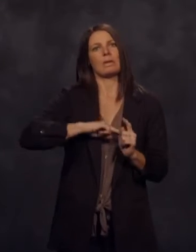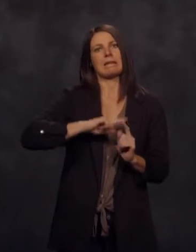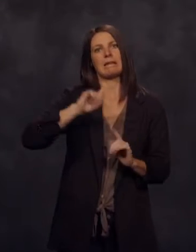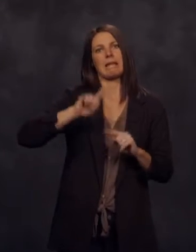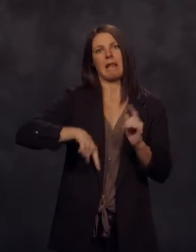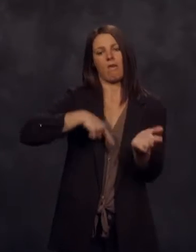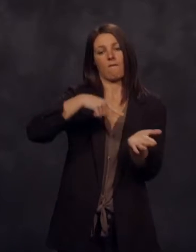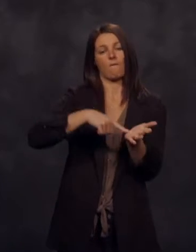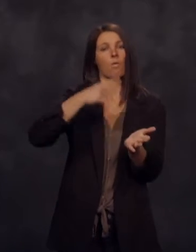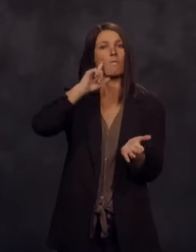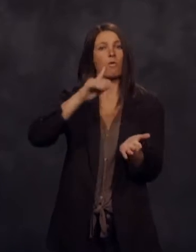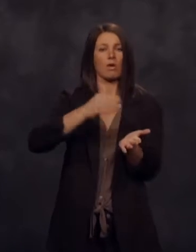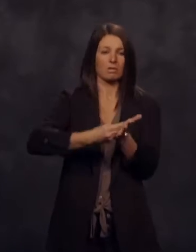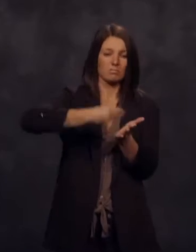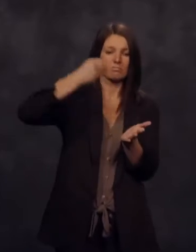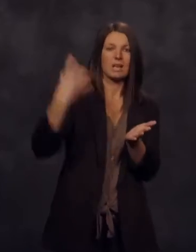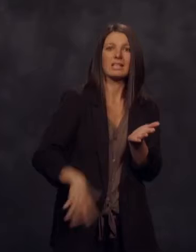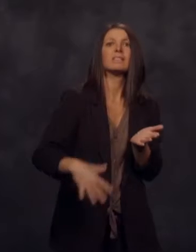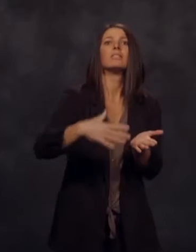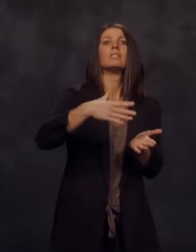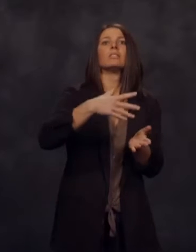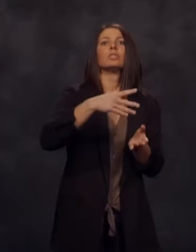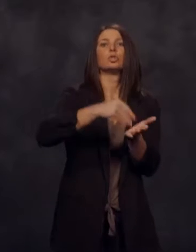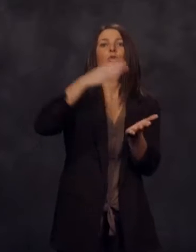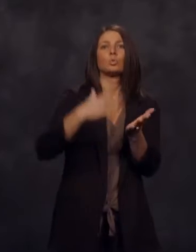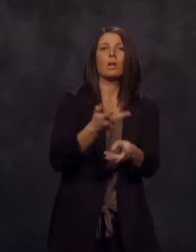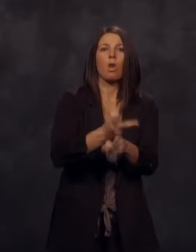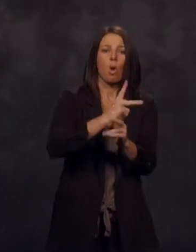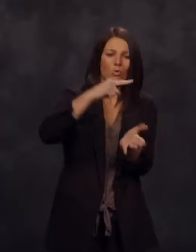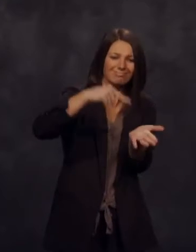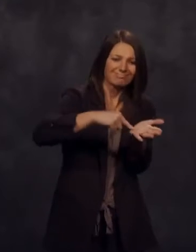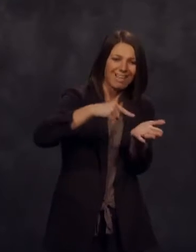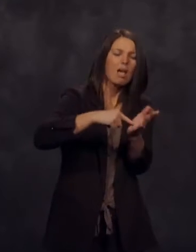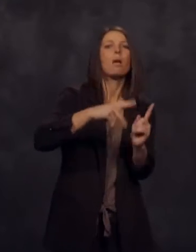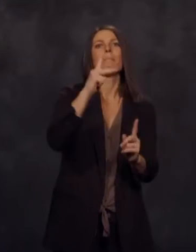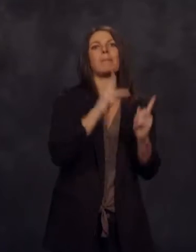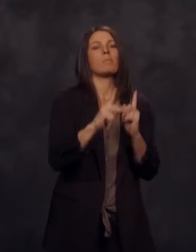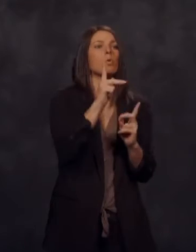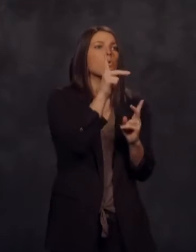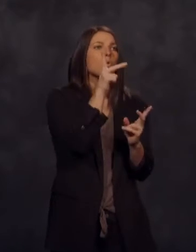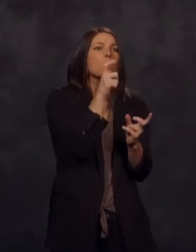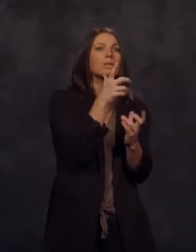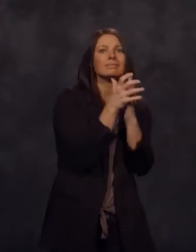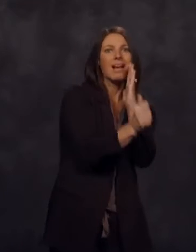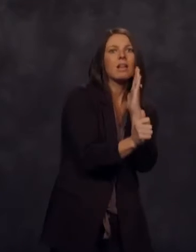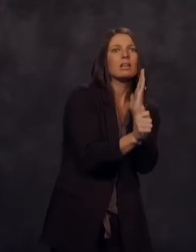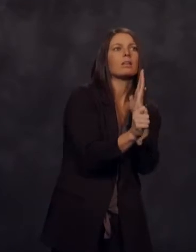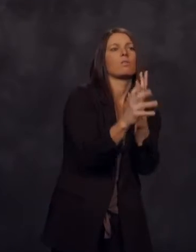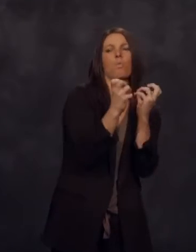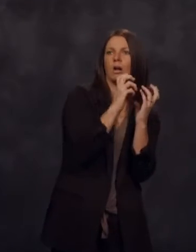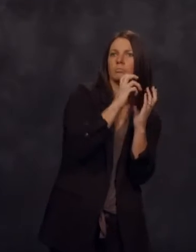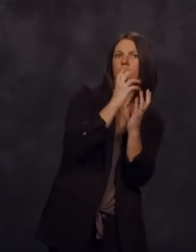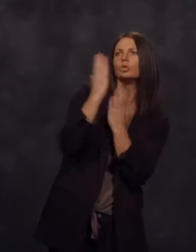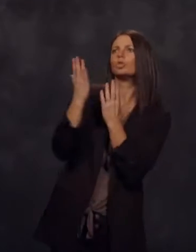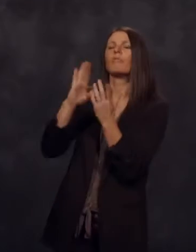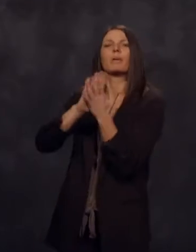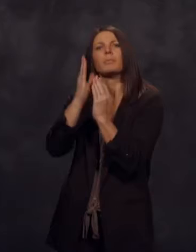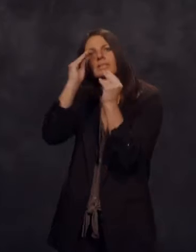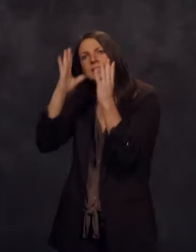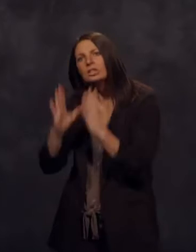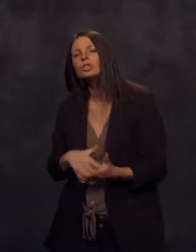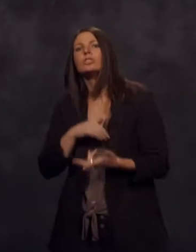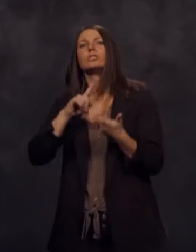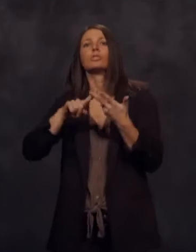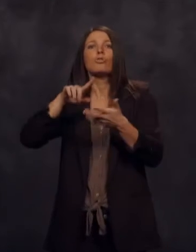for astronomical student loan debt to keep talented people from choosing to serve as teachers or firefighters or